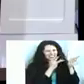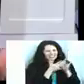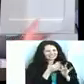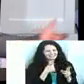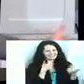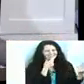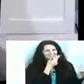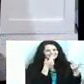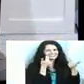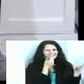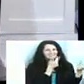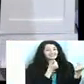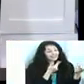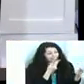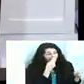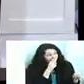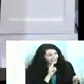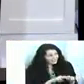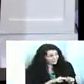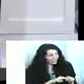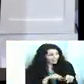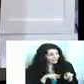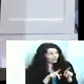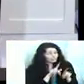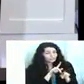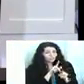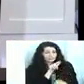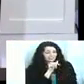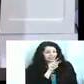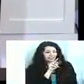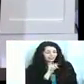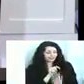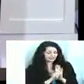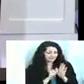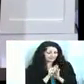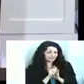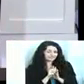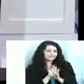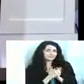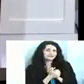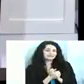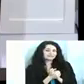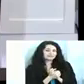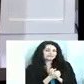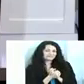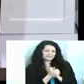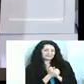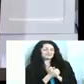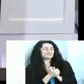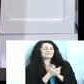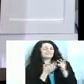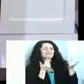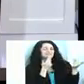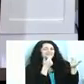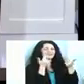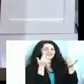I told you I'm going to have fun in this Lenten series, but Jesus, big buff Jesus, is sat there by the